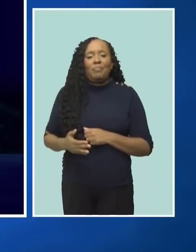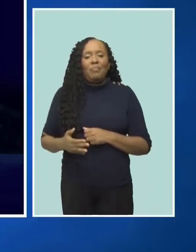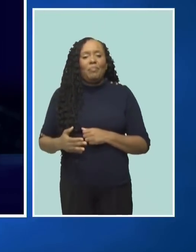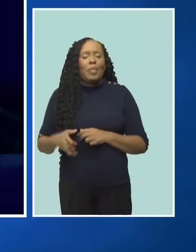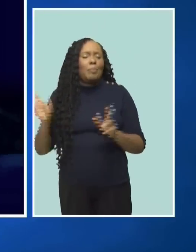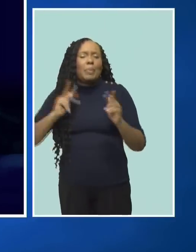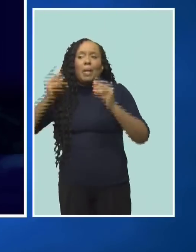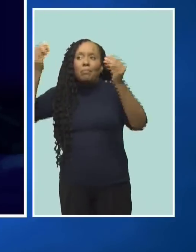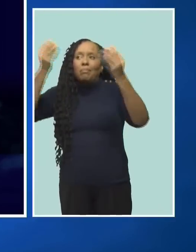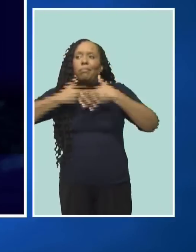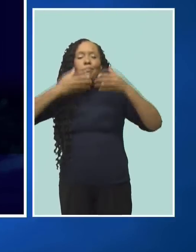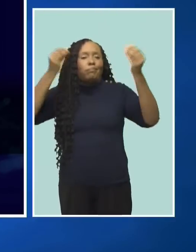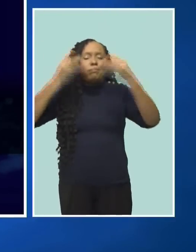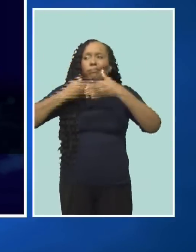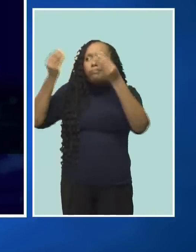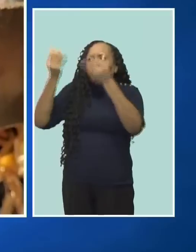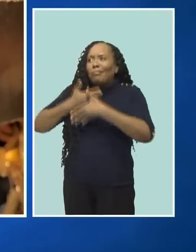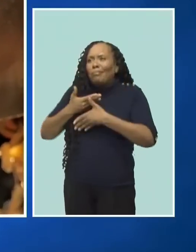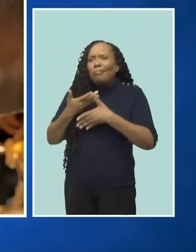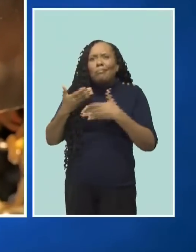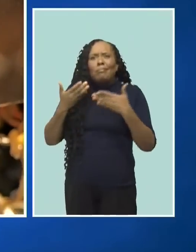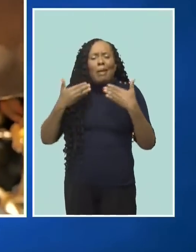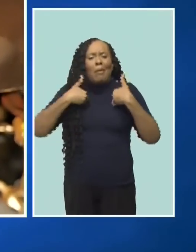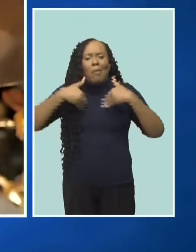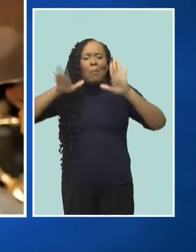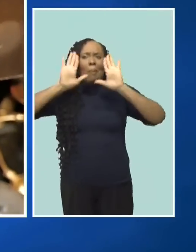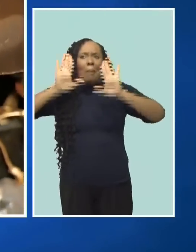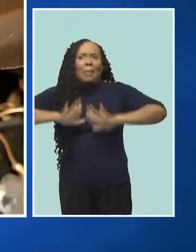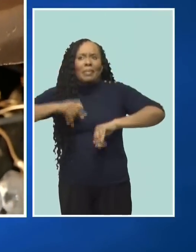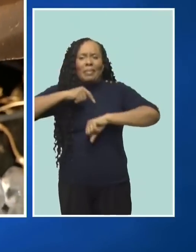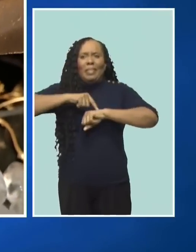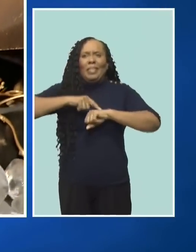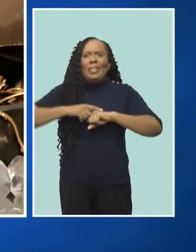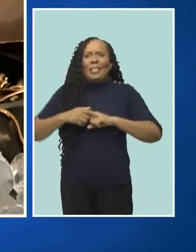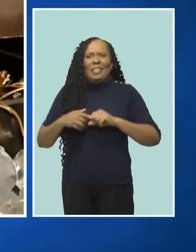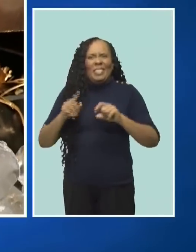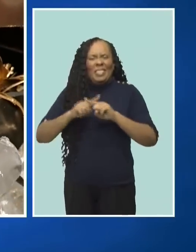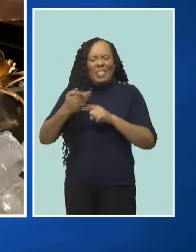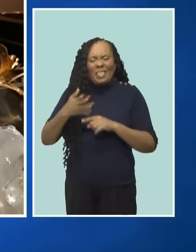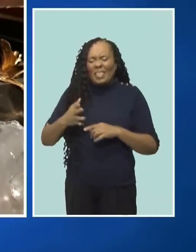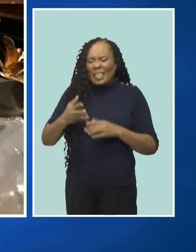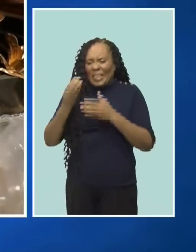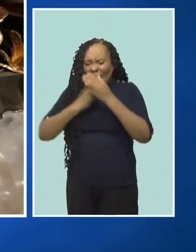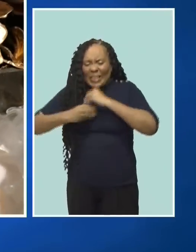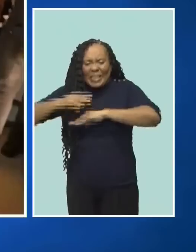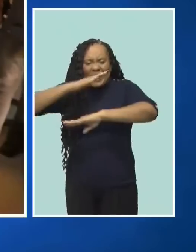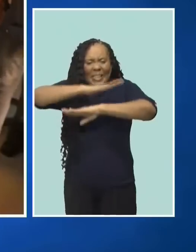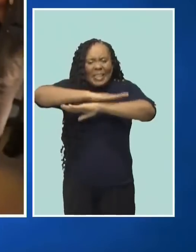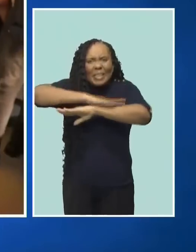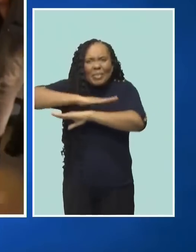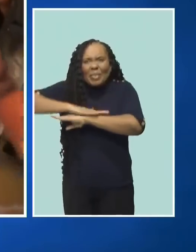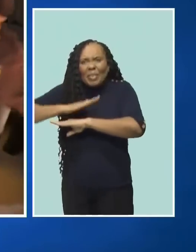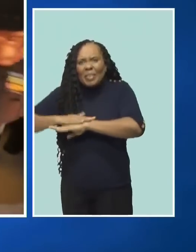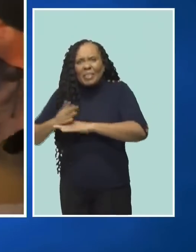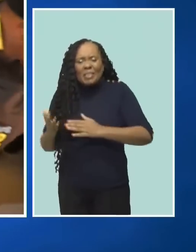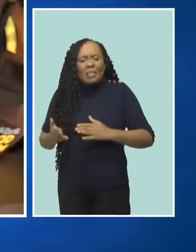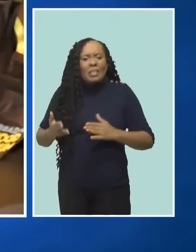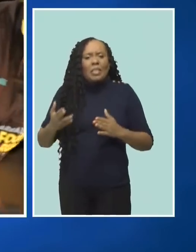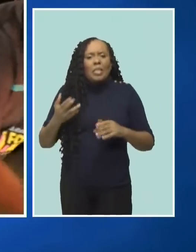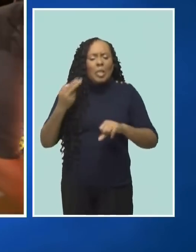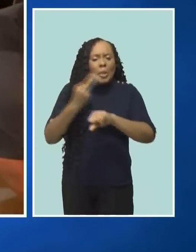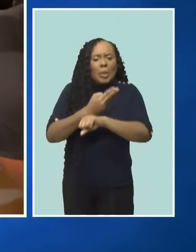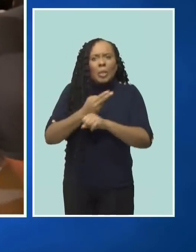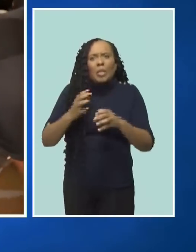time. There were lots of new introductions, including the feast table with one of our local chefs using lots